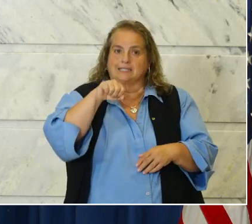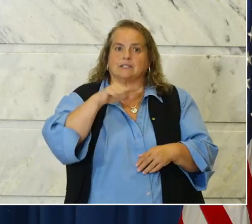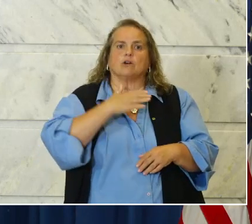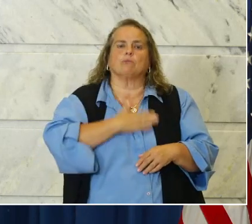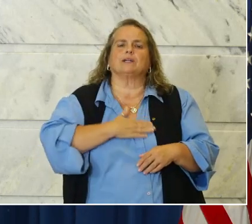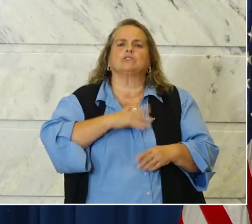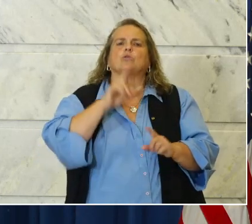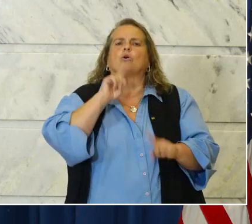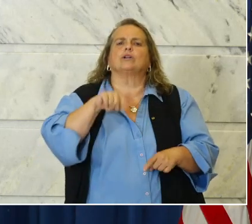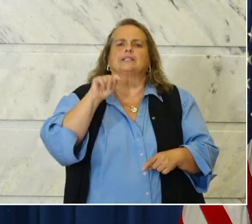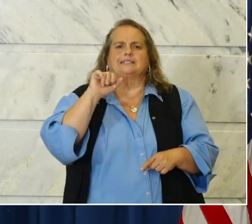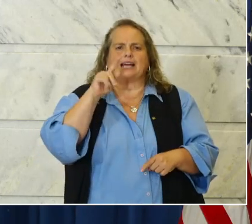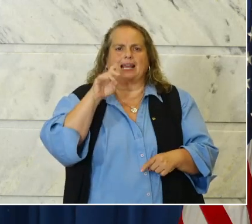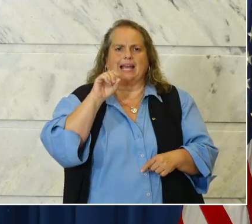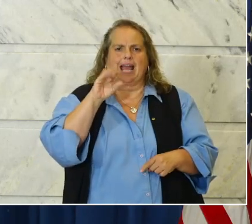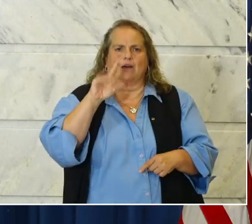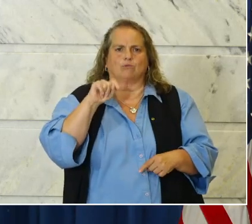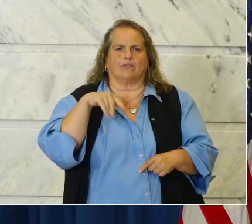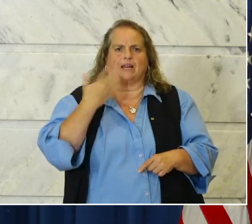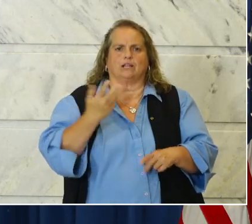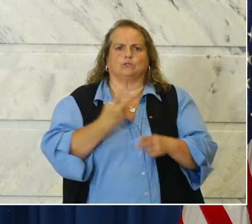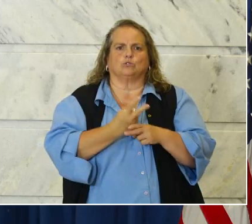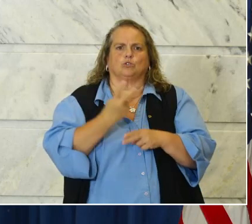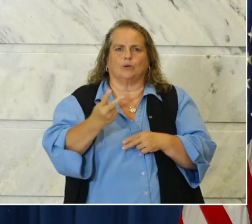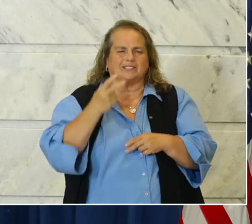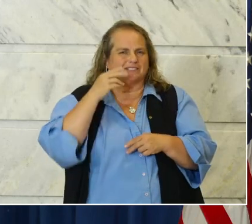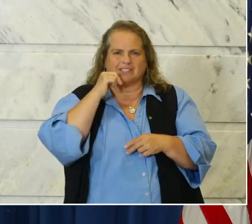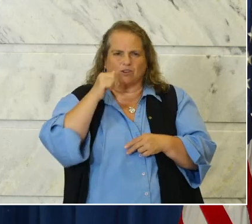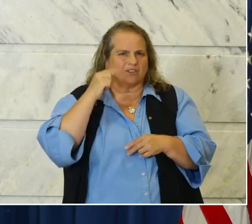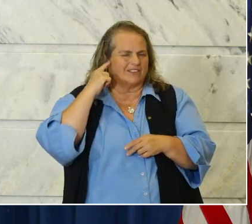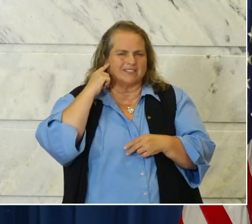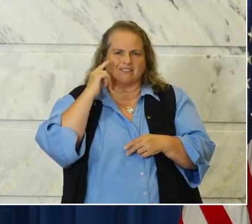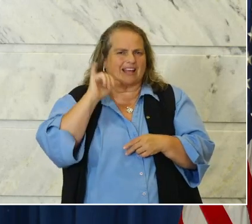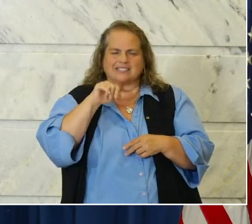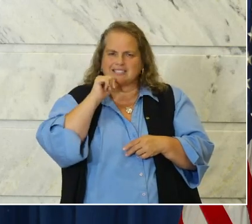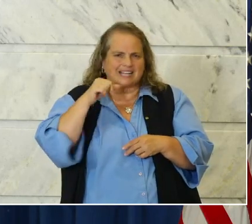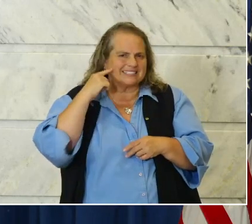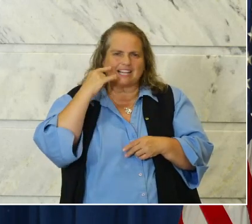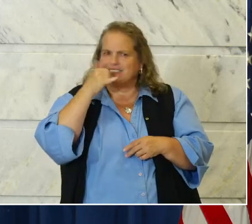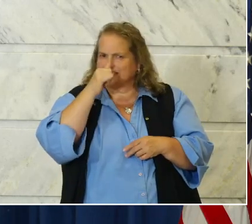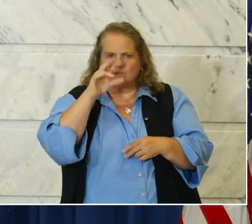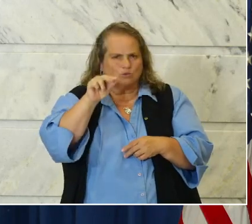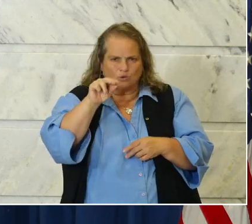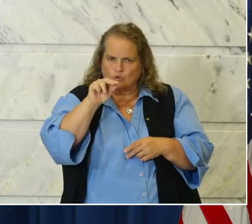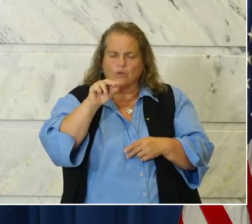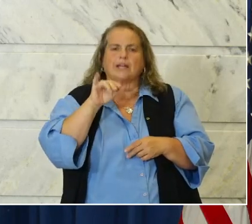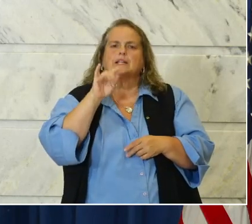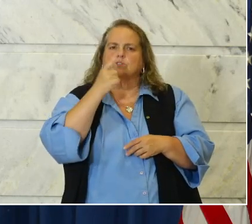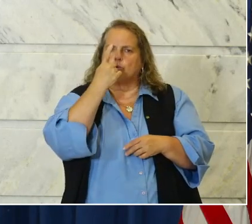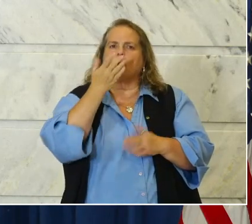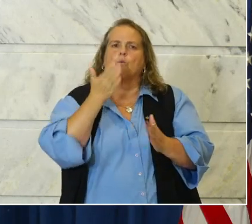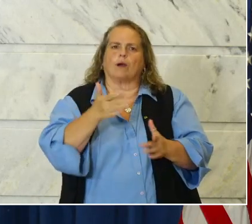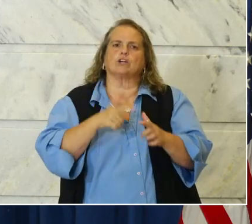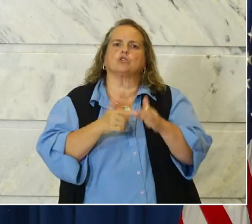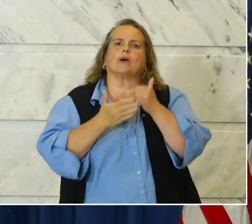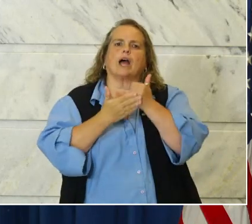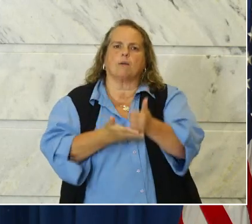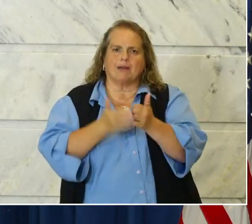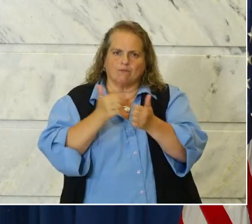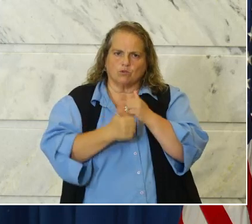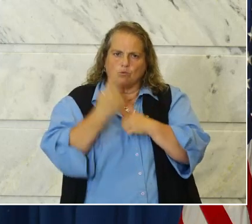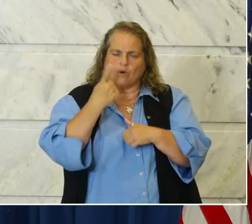a lot of takeout these next 2 weeks. I know that's not supposed to sound silly, but it's one way that you can help. Everybody can do